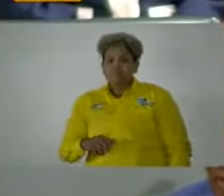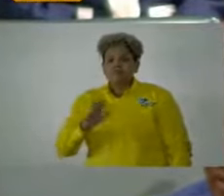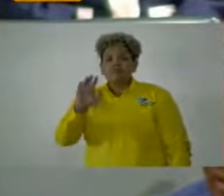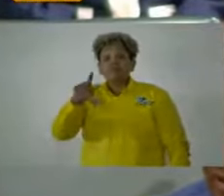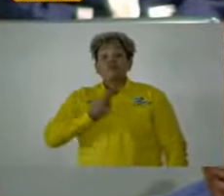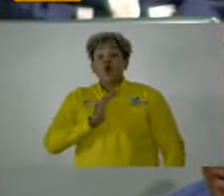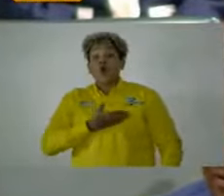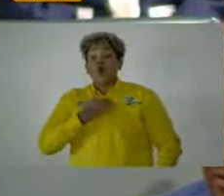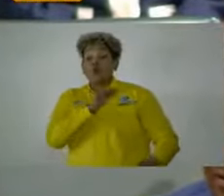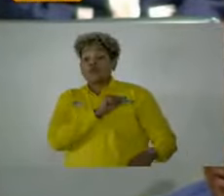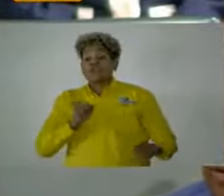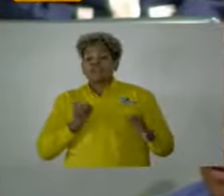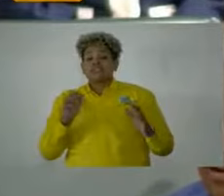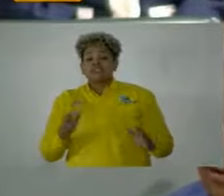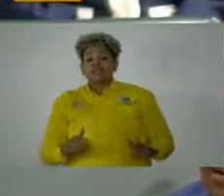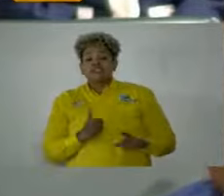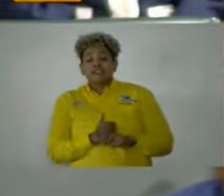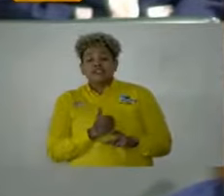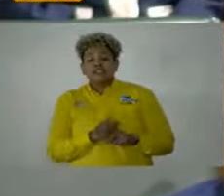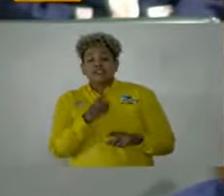To our senators